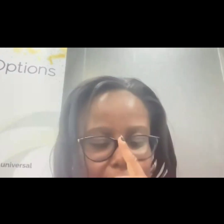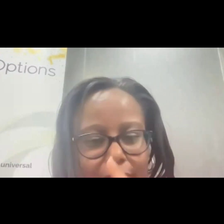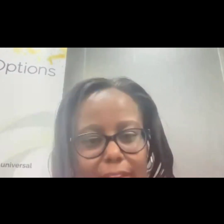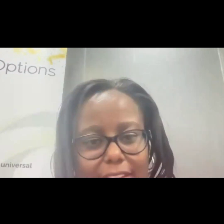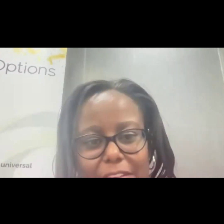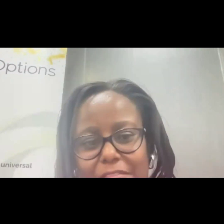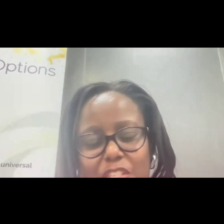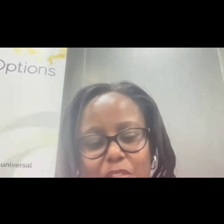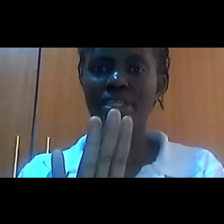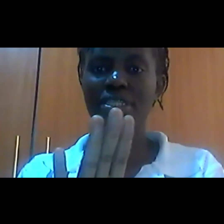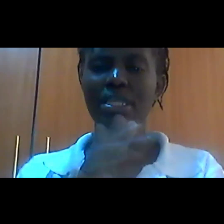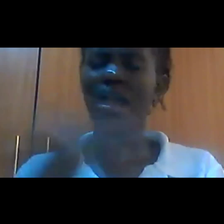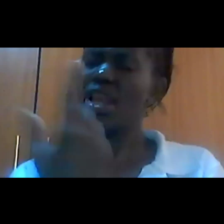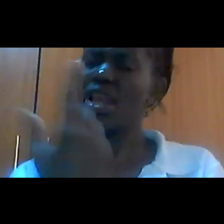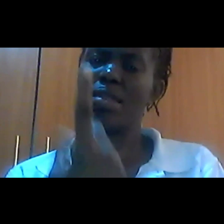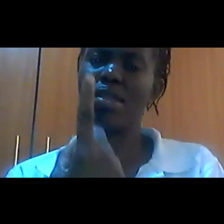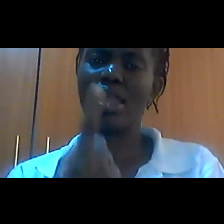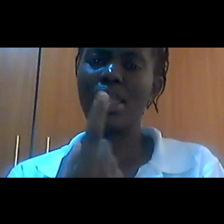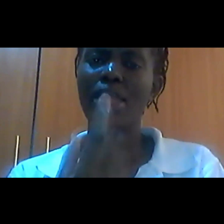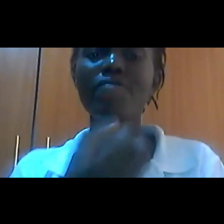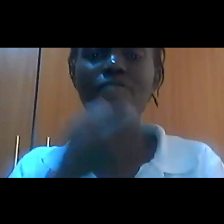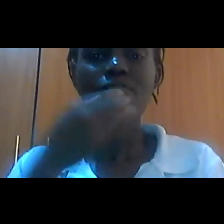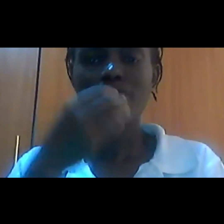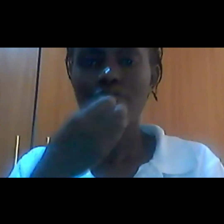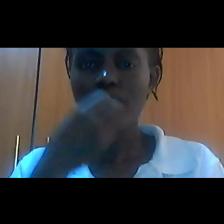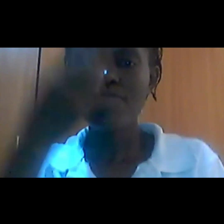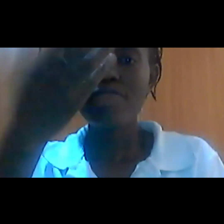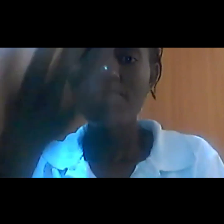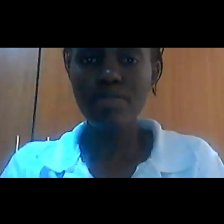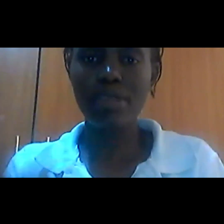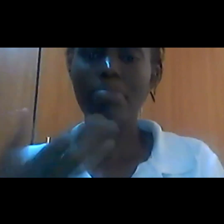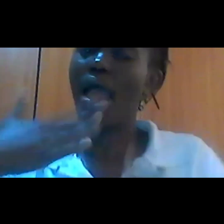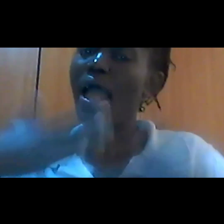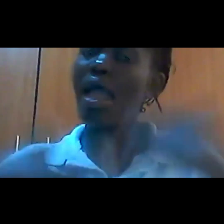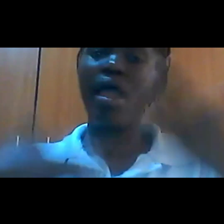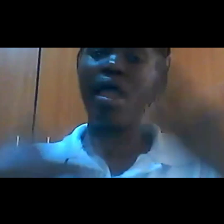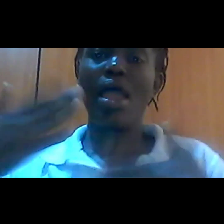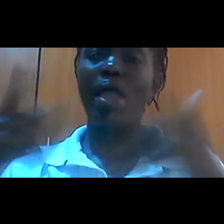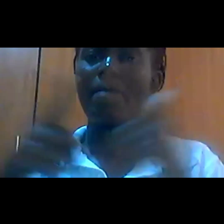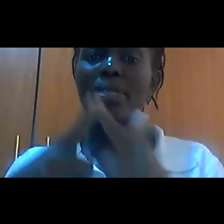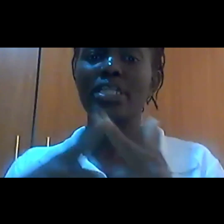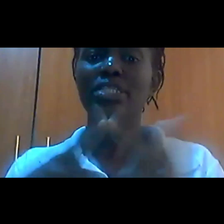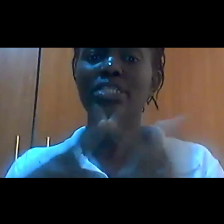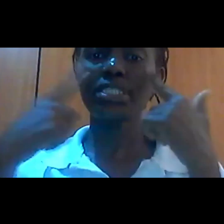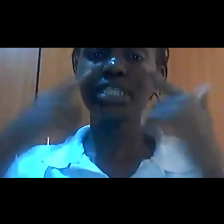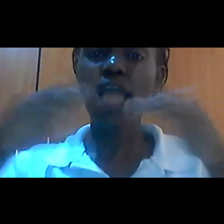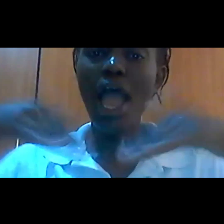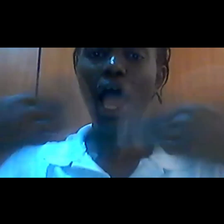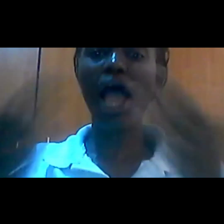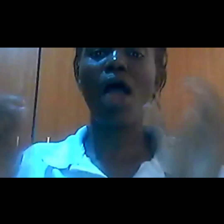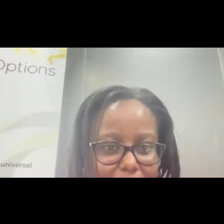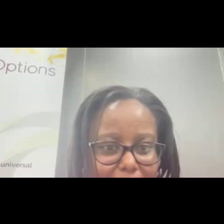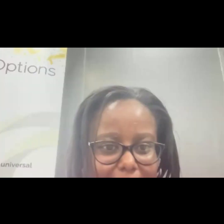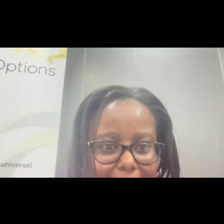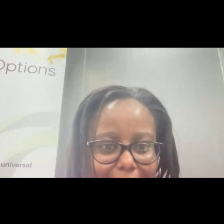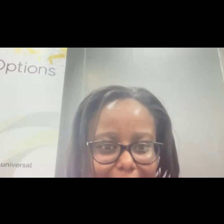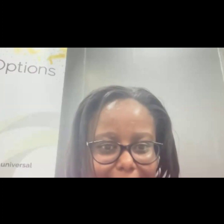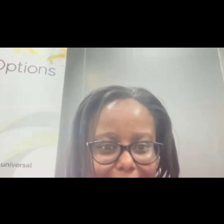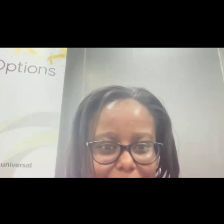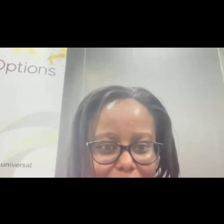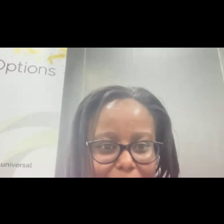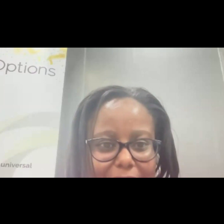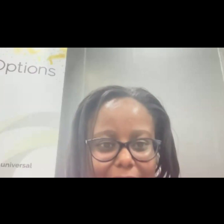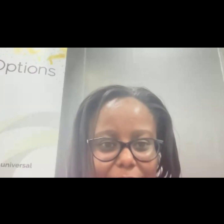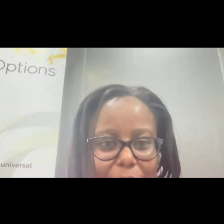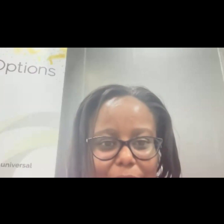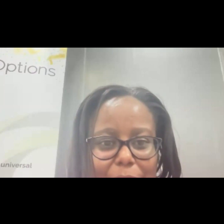to give us your feedback. We'll be happy to see how we can continue with these very crucial conversations. That said,